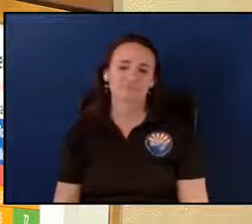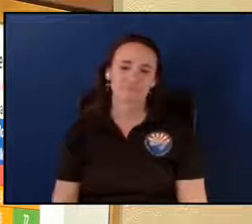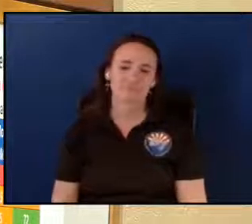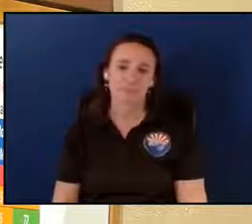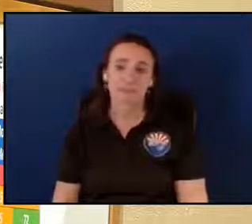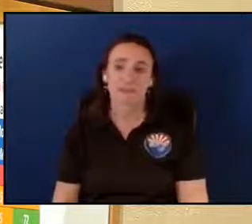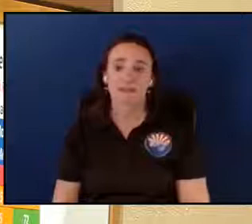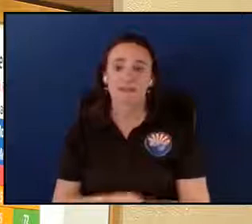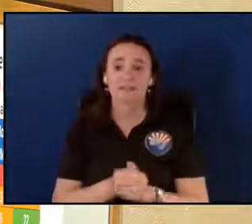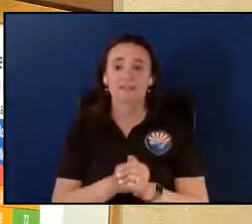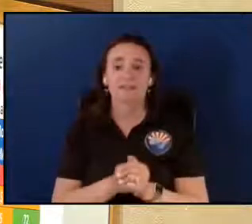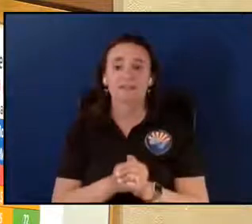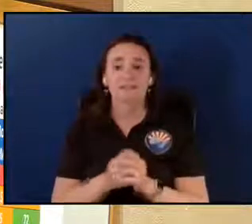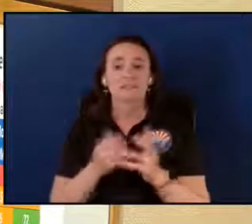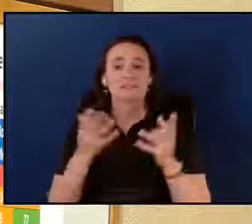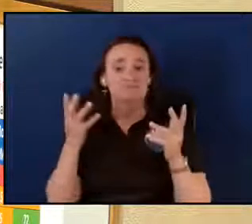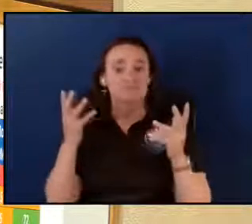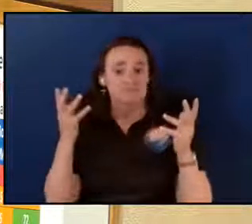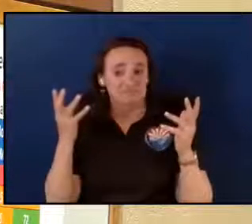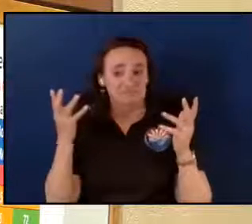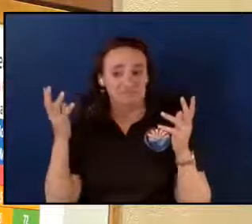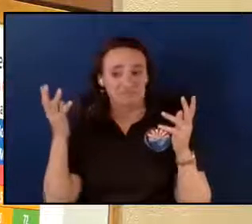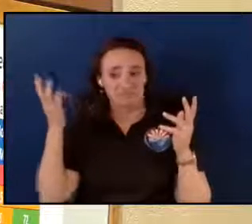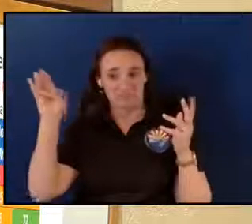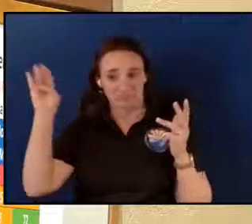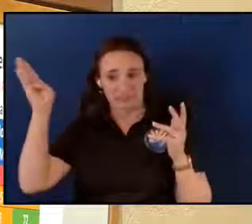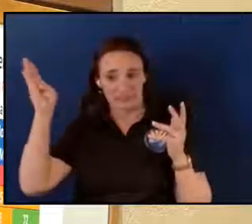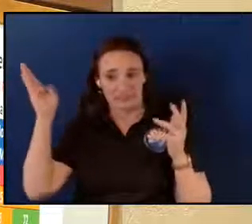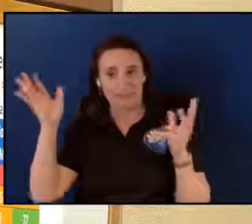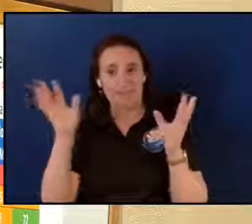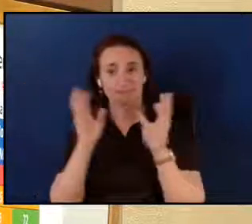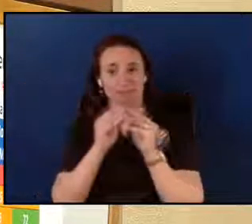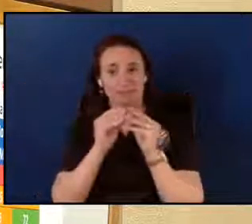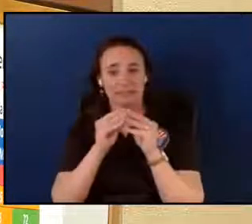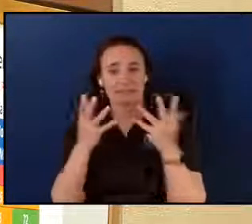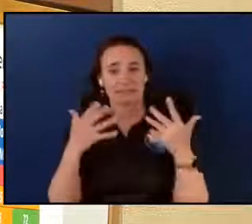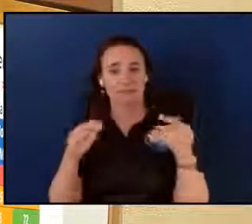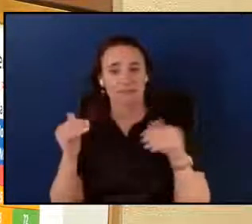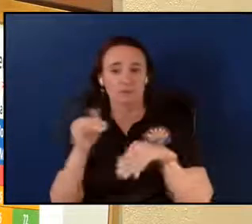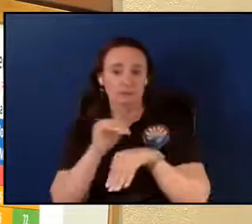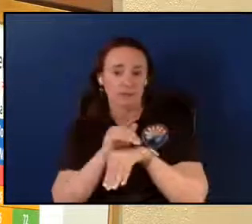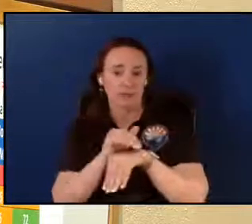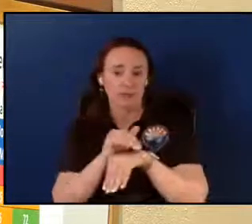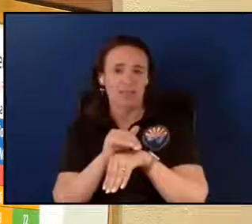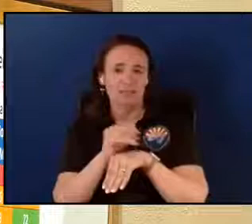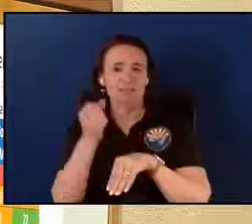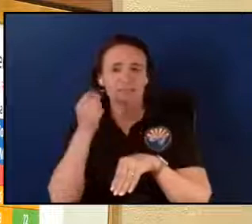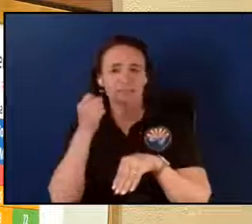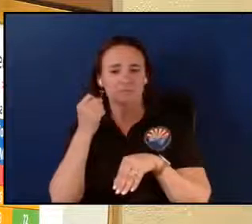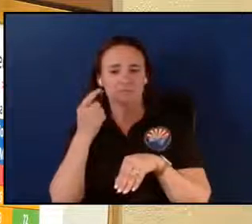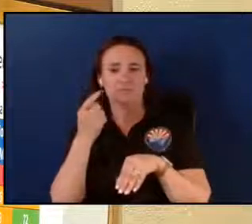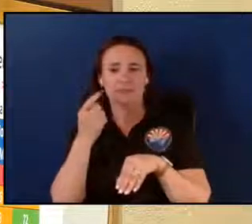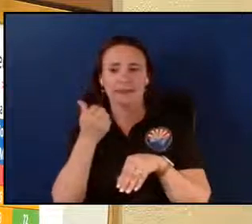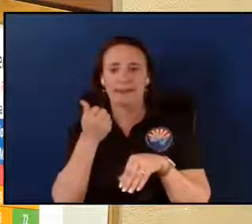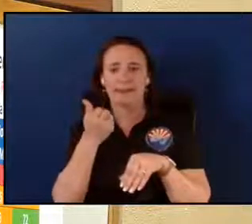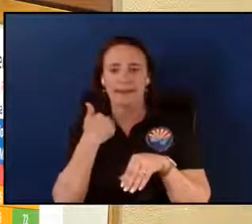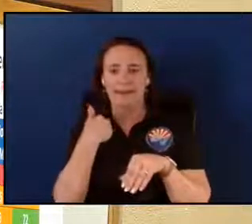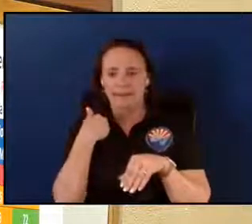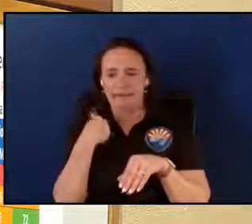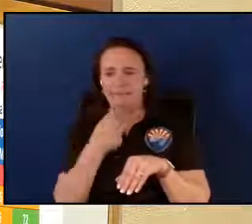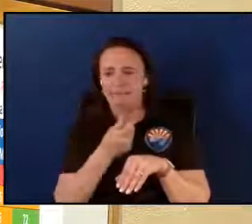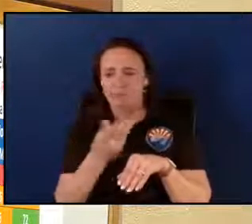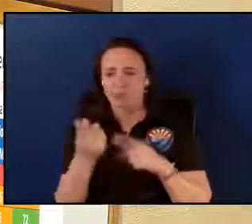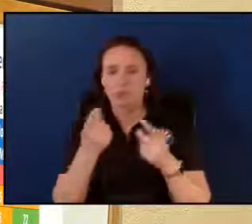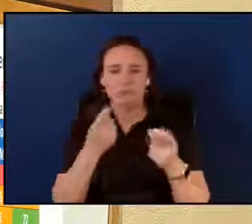concludes our presentation for this evening. From what I understand, there's quite a few individual questions, but not any overarching questions to